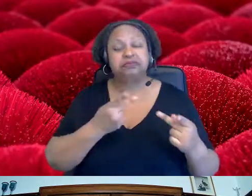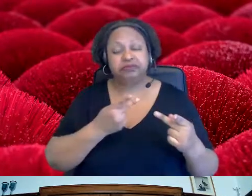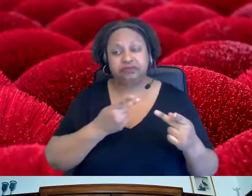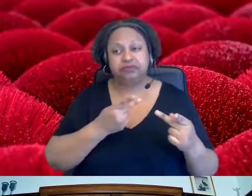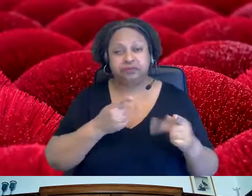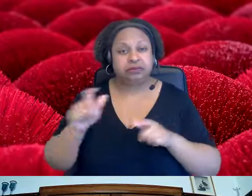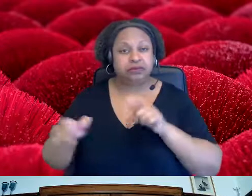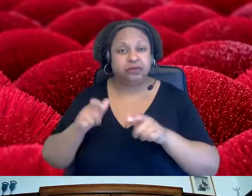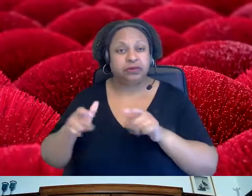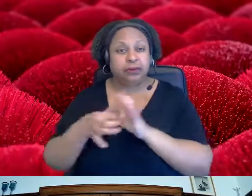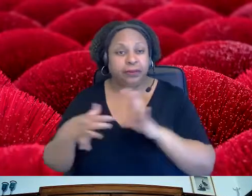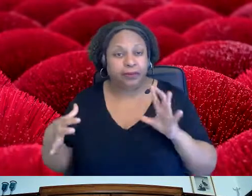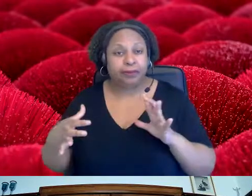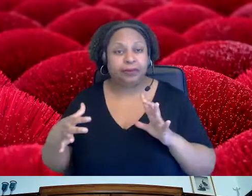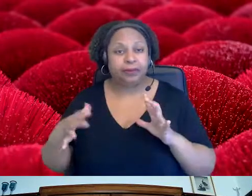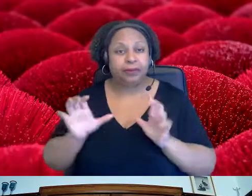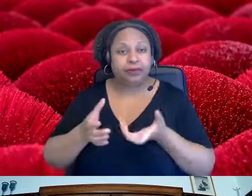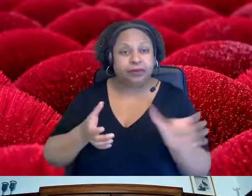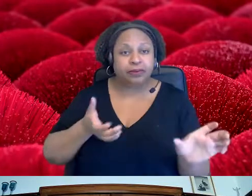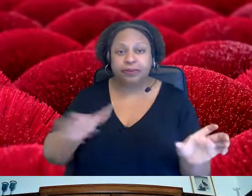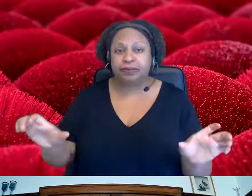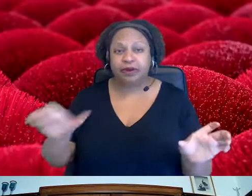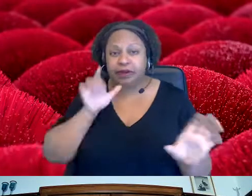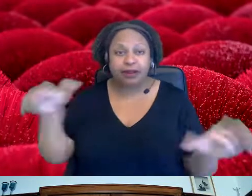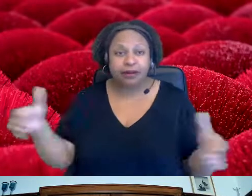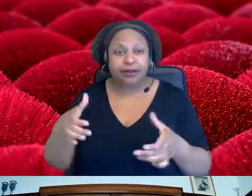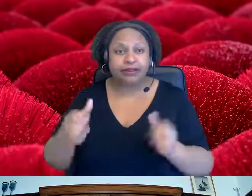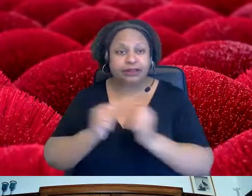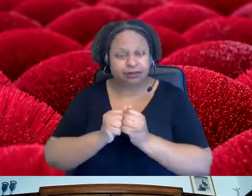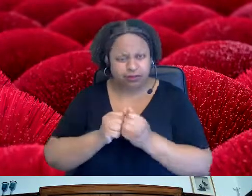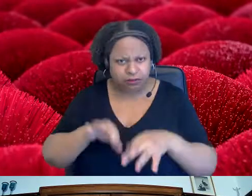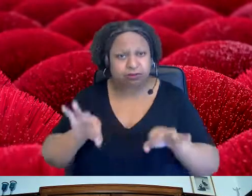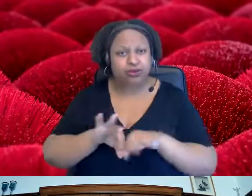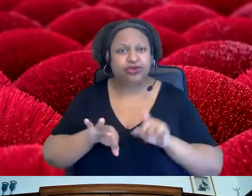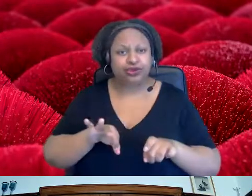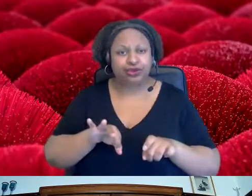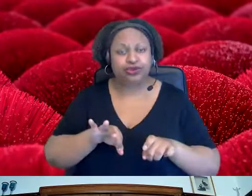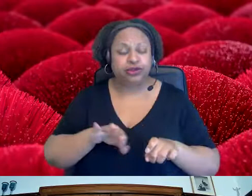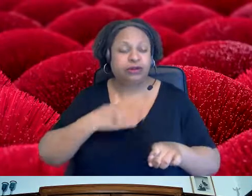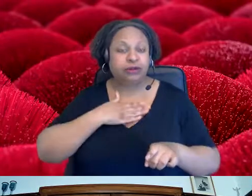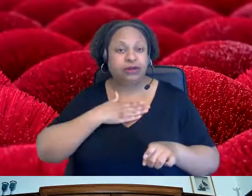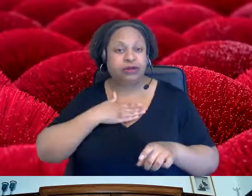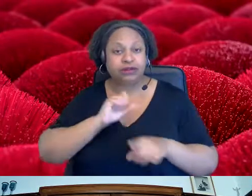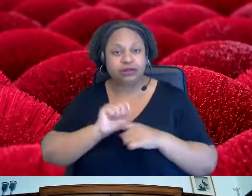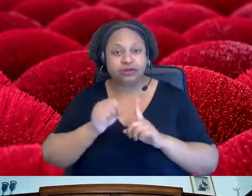together and sharing, you know, in my case, the Haudenosaunee, the great law of peace, which is